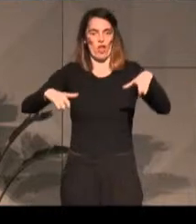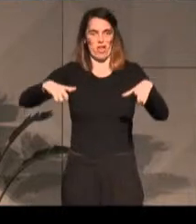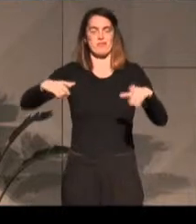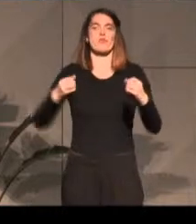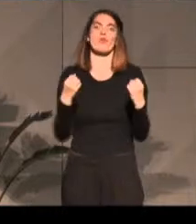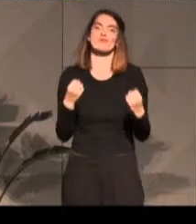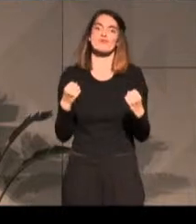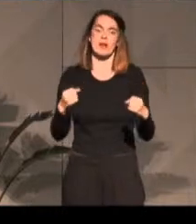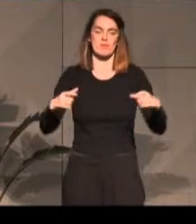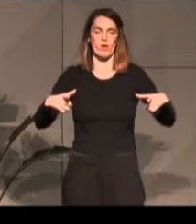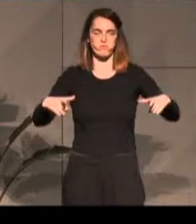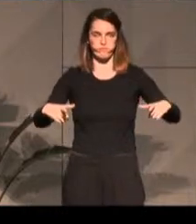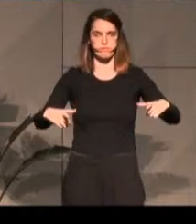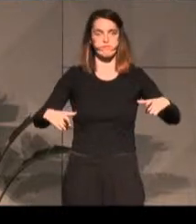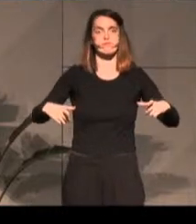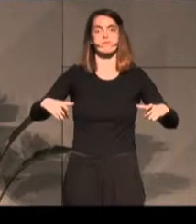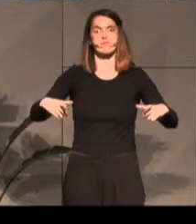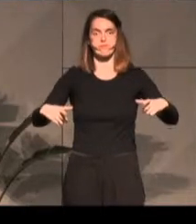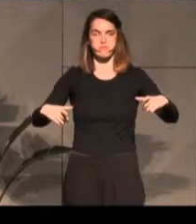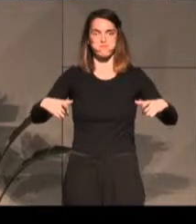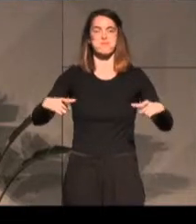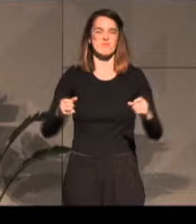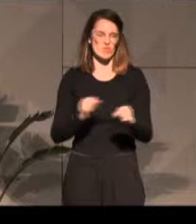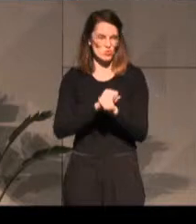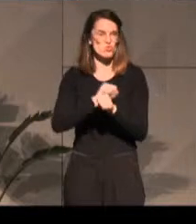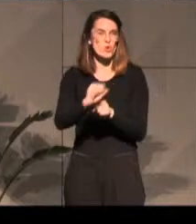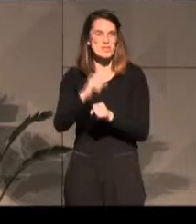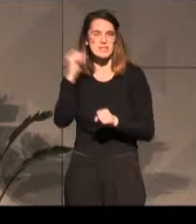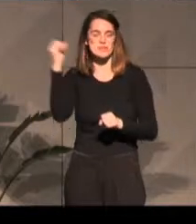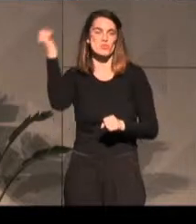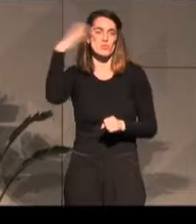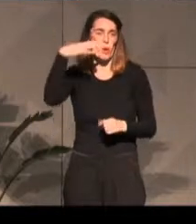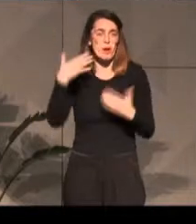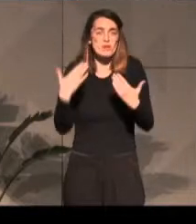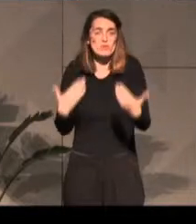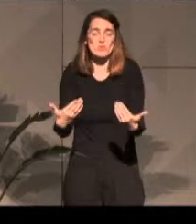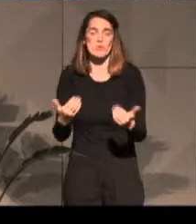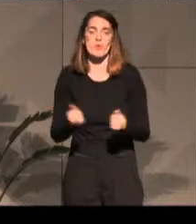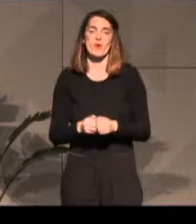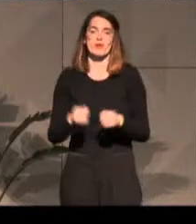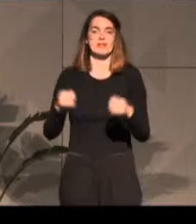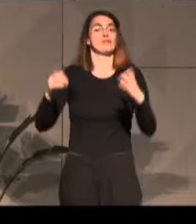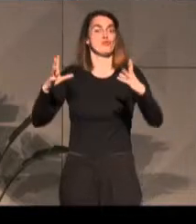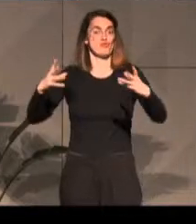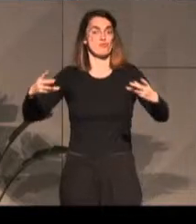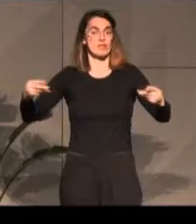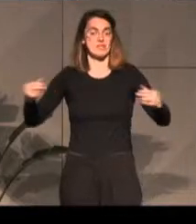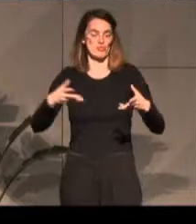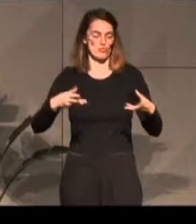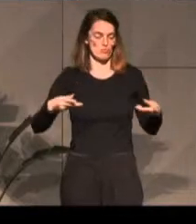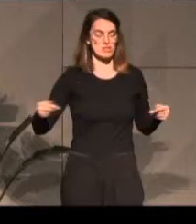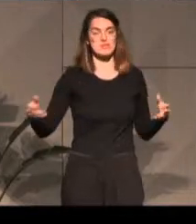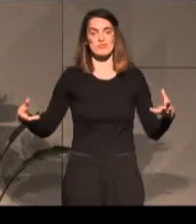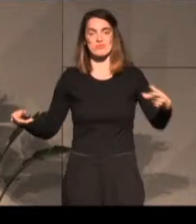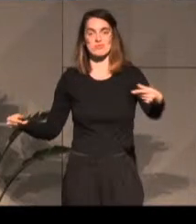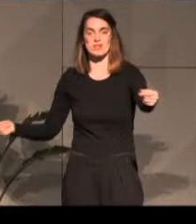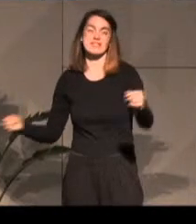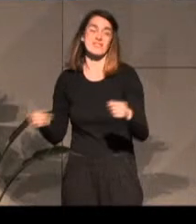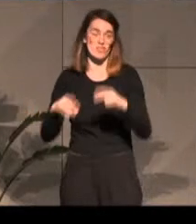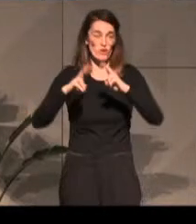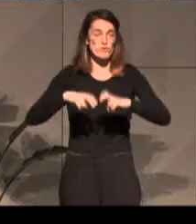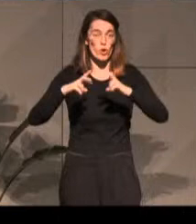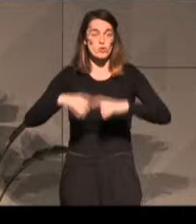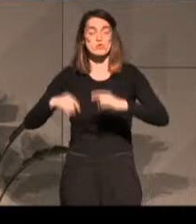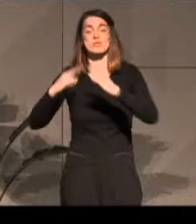the ice is melting. We have melting ponds everywhere on the floe, but we were able to restore the research camp